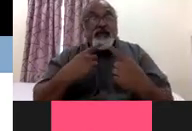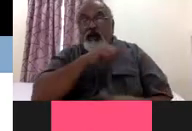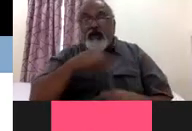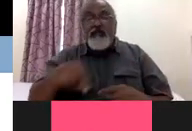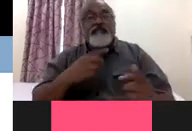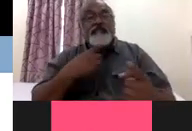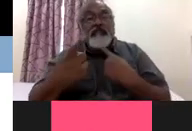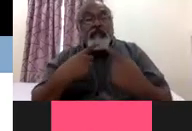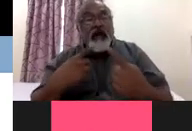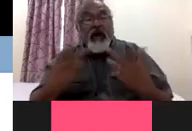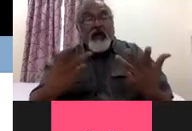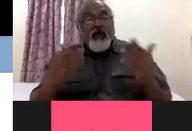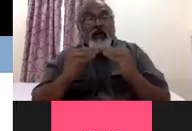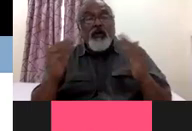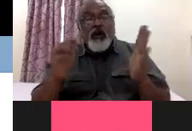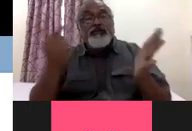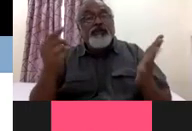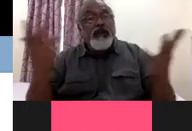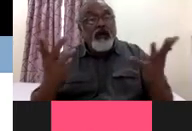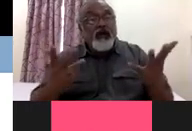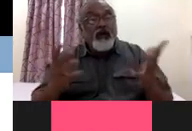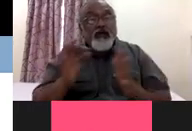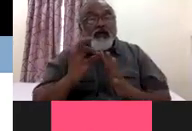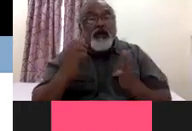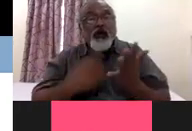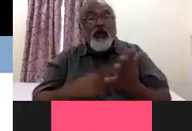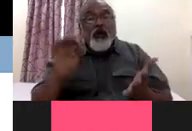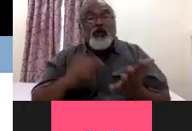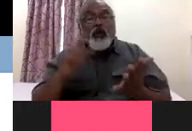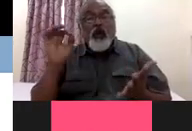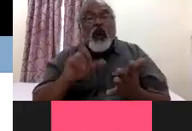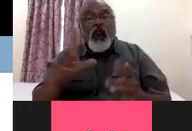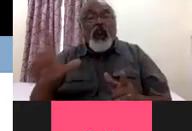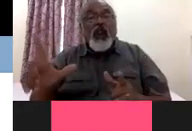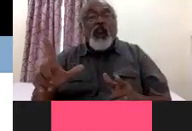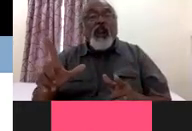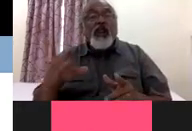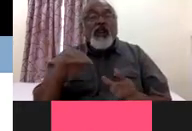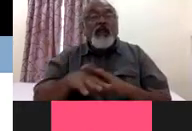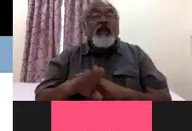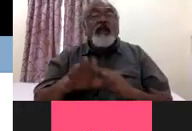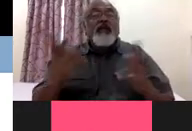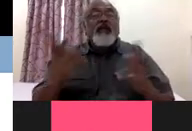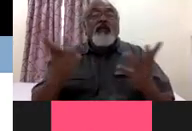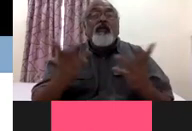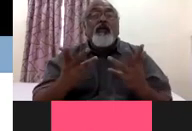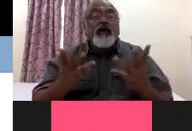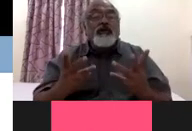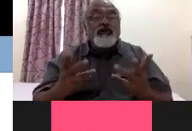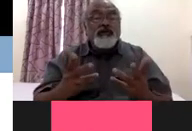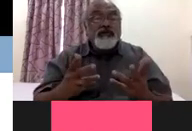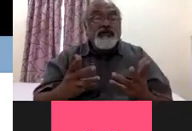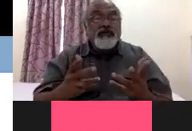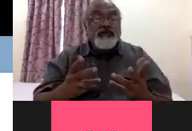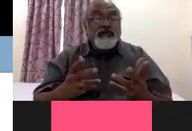sure there is equal opportunity? Ye aapka protocol ke liye aapka operating guidance bhi bana hai. To isliye aapke HR policies, hiring practices,